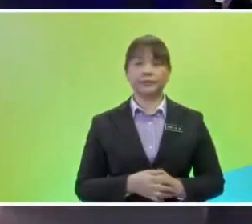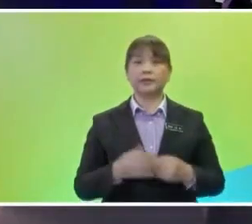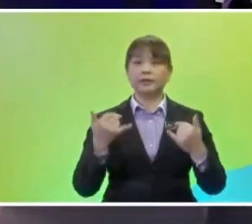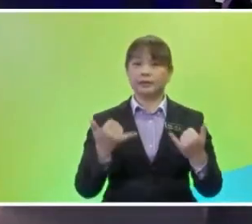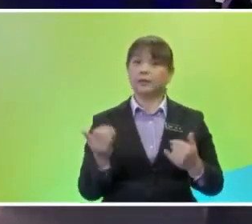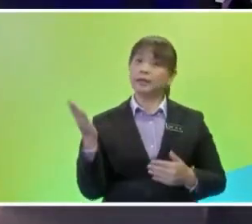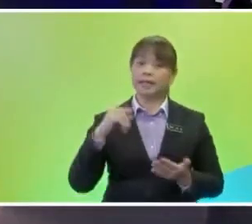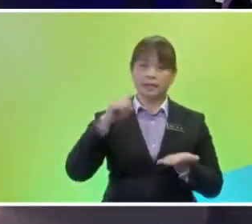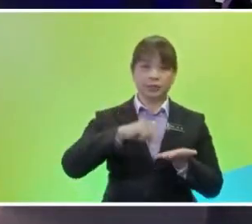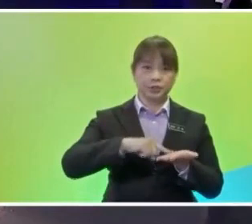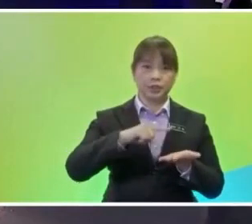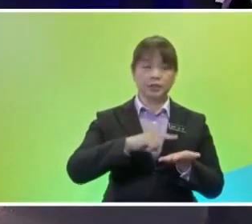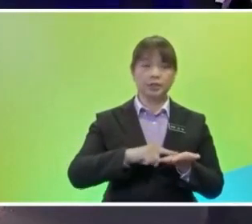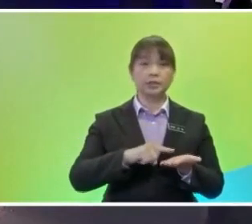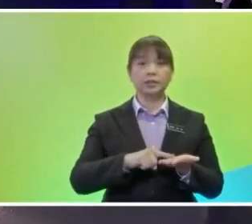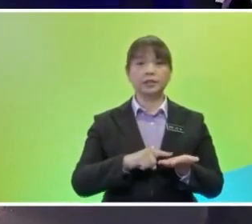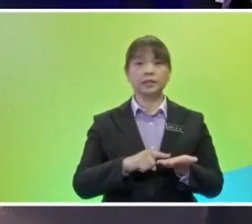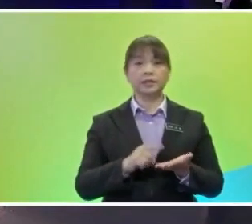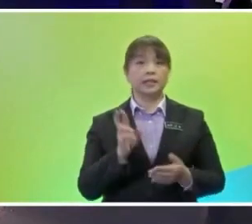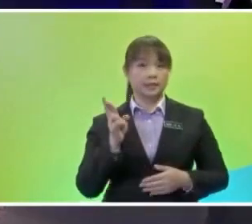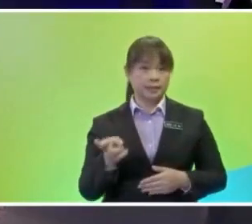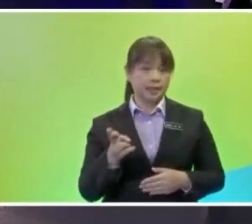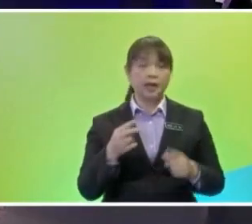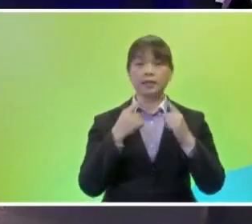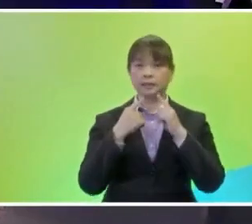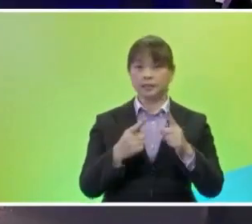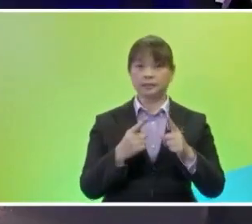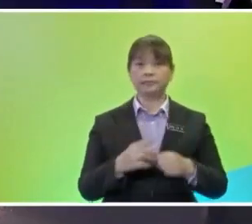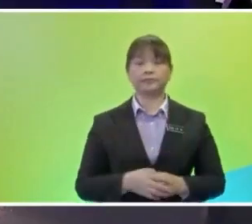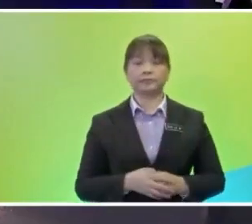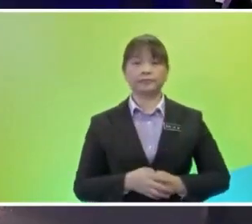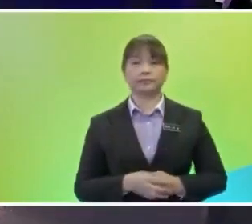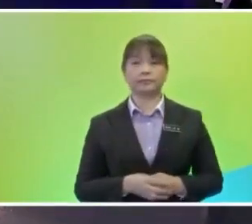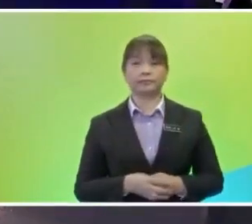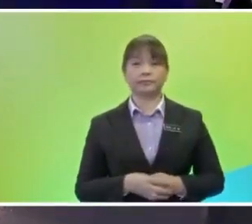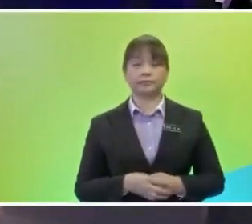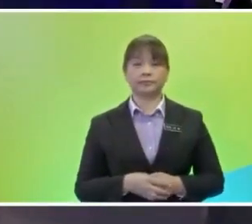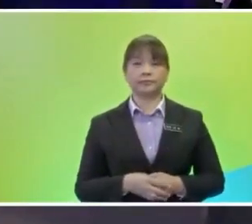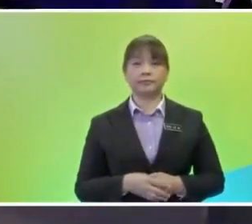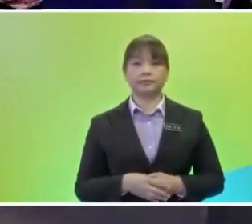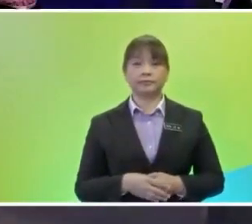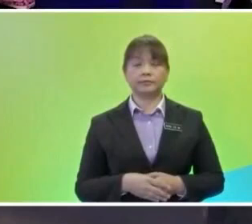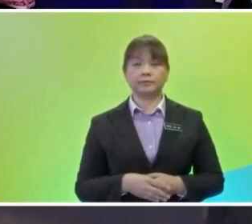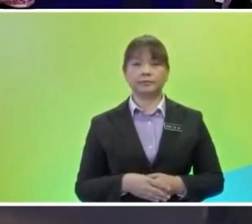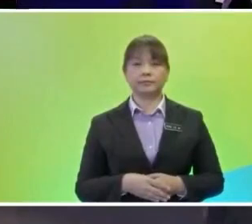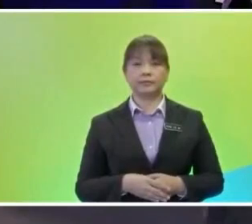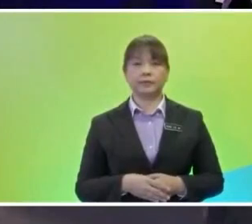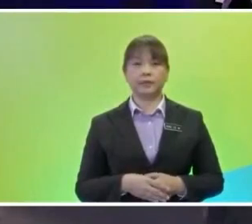their answers. All whether right. they have got correct sentences or not. Okay. Okay, now.